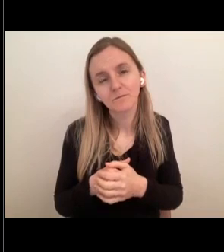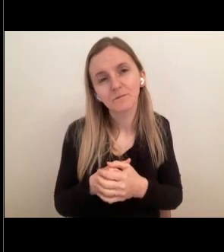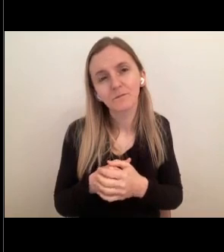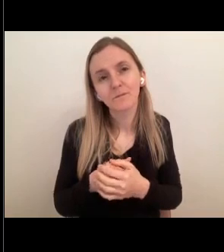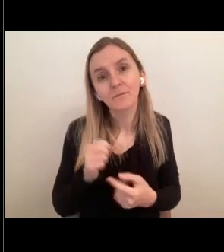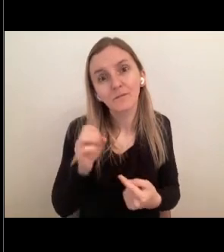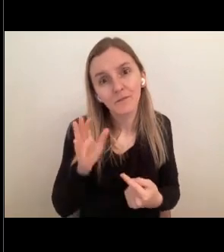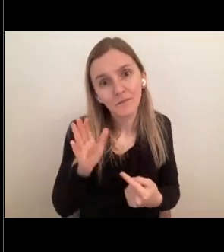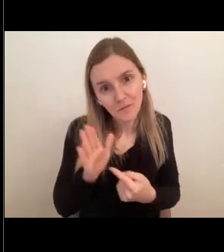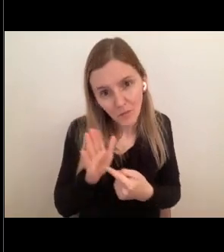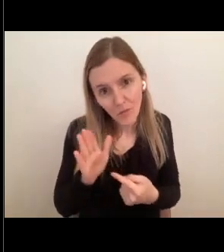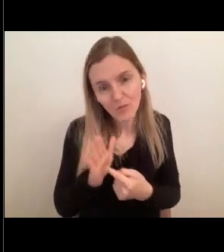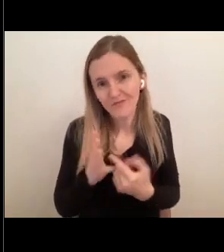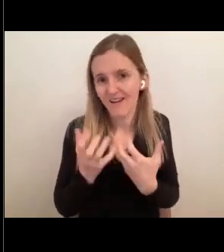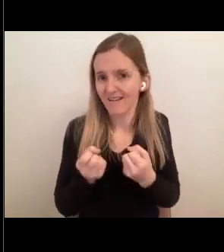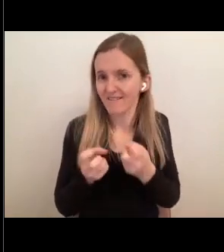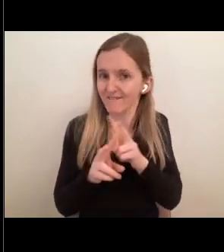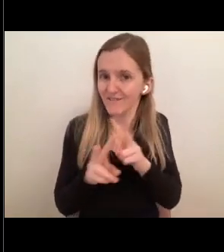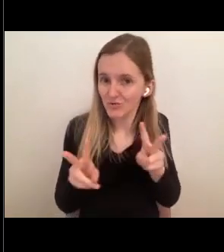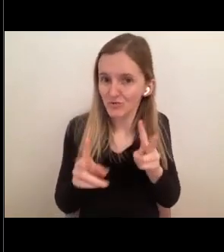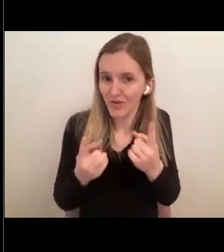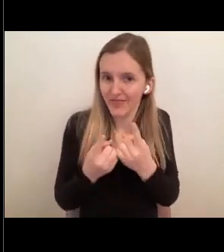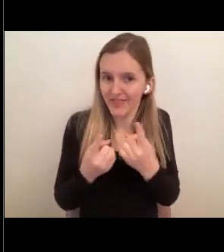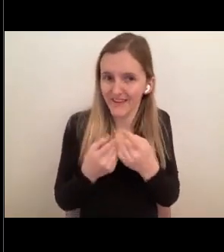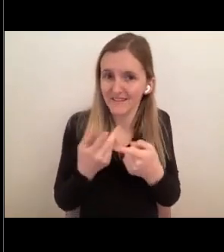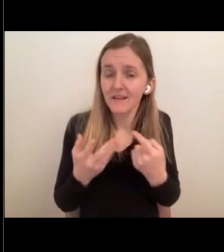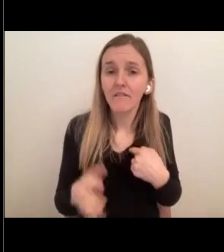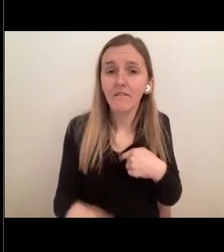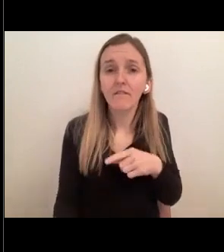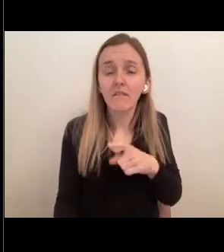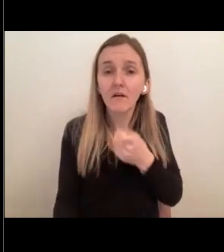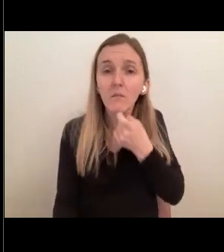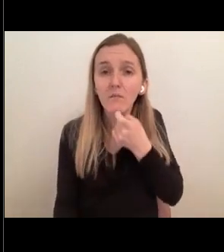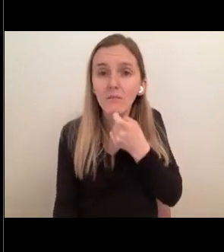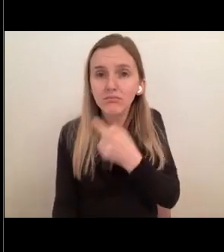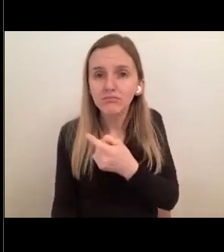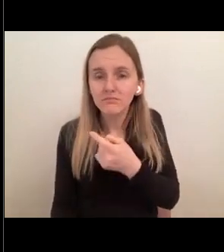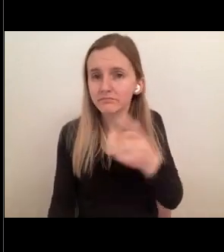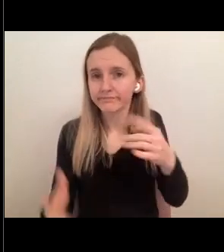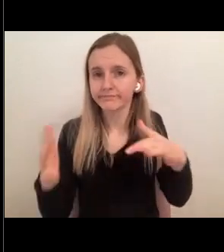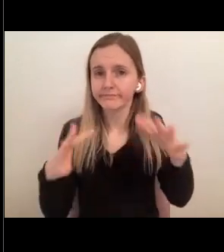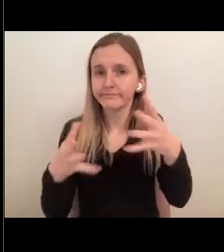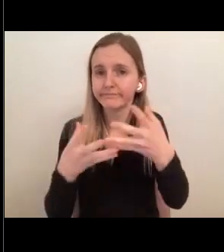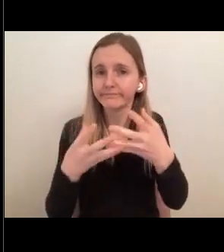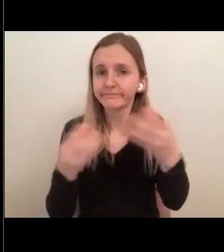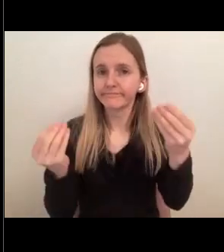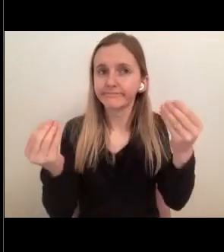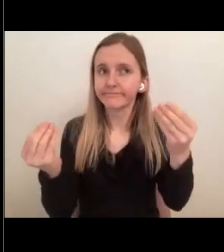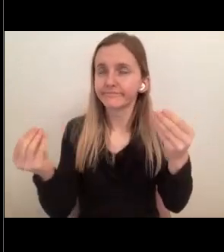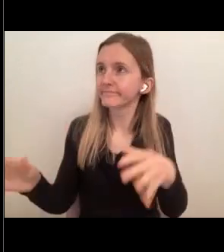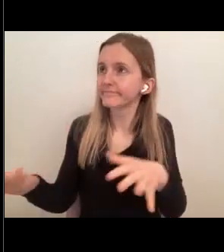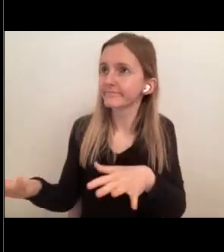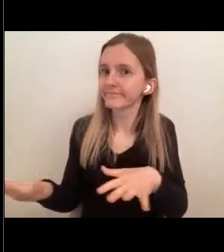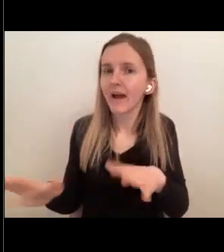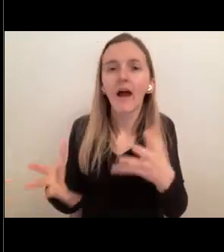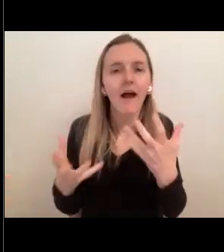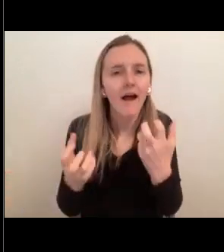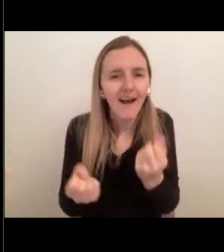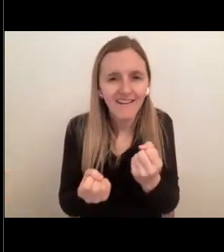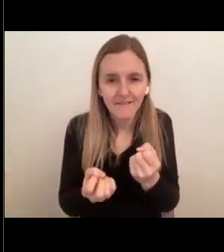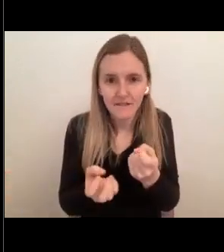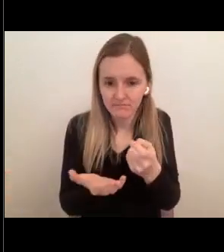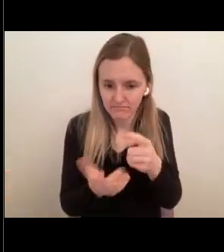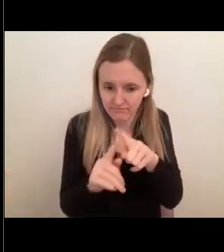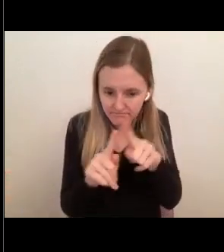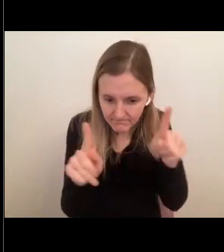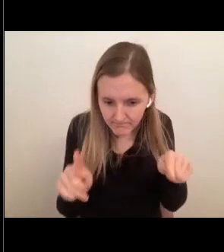importance of those visuals. When we say something, it just gets lost to the ether. But having it visual and in a way that that young